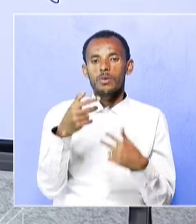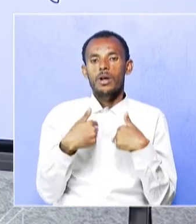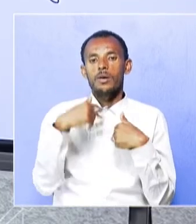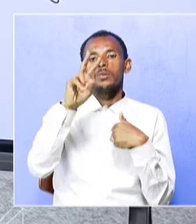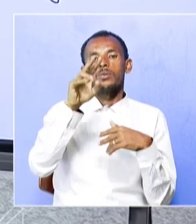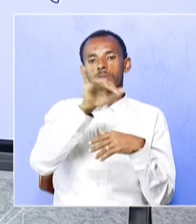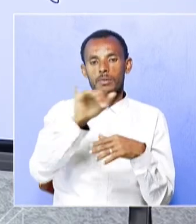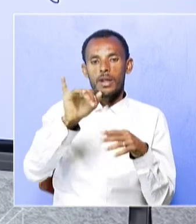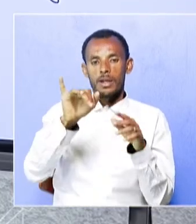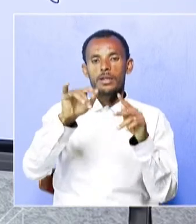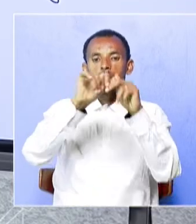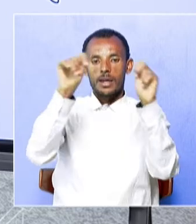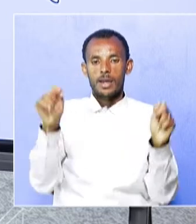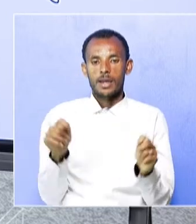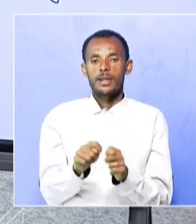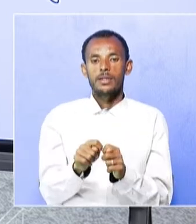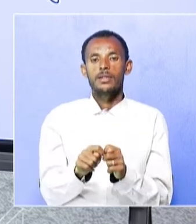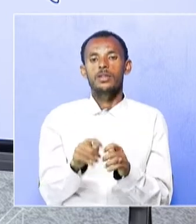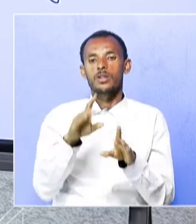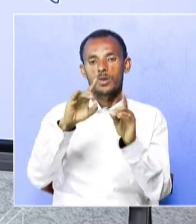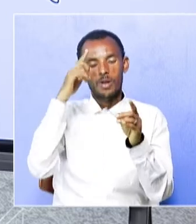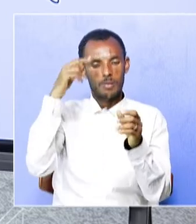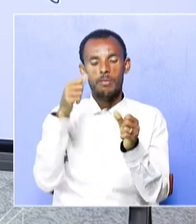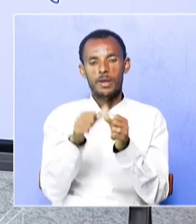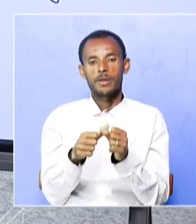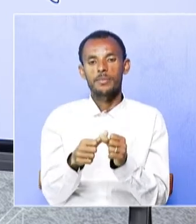two similar triangles, do you remember